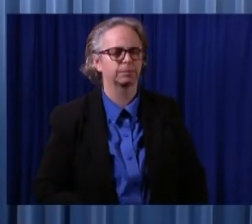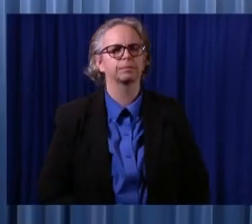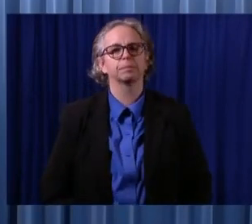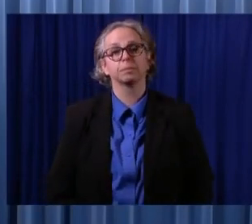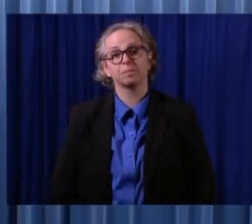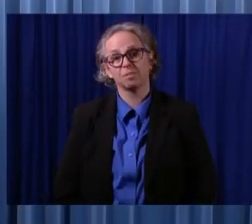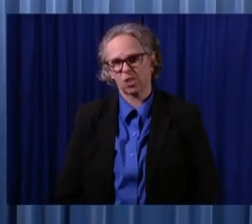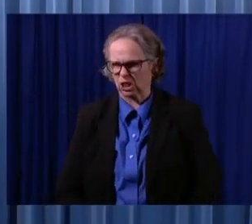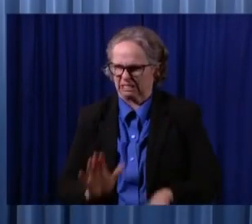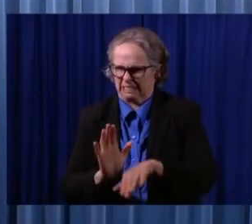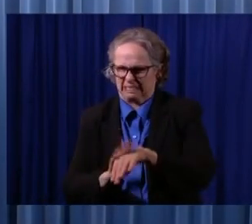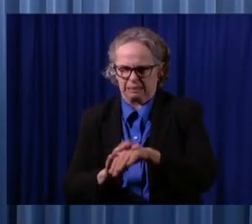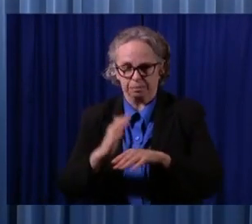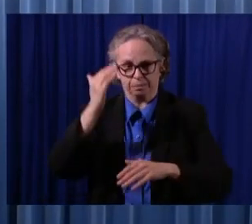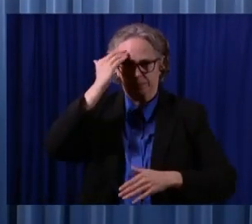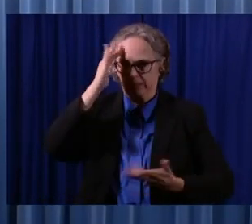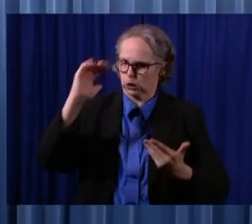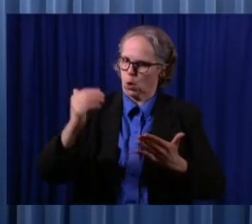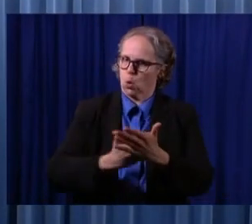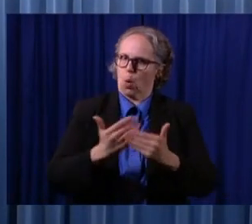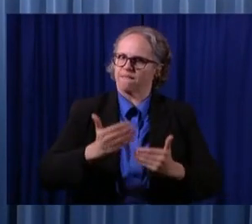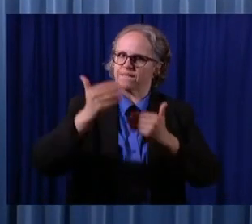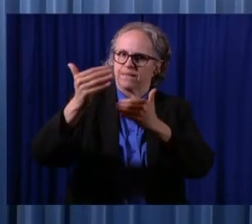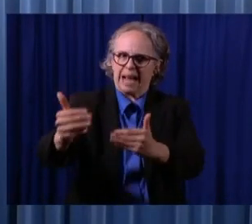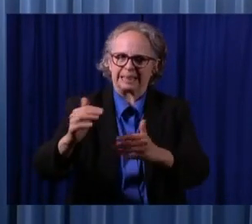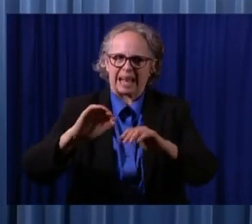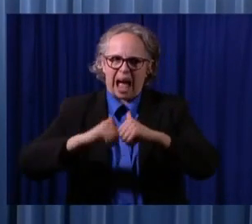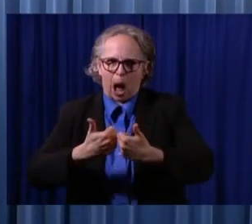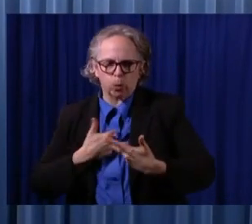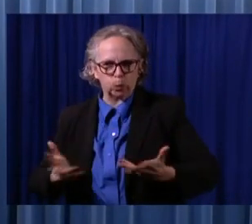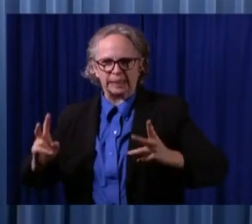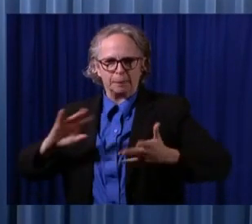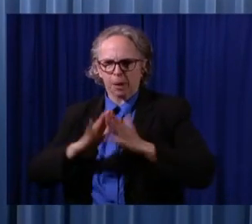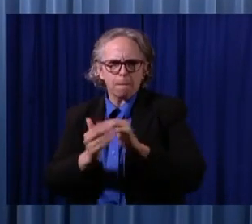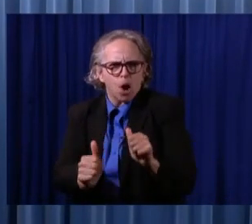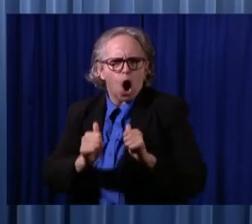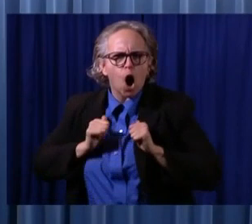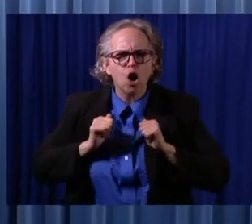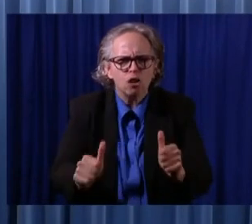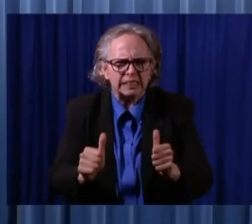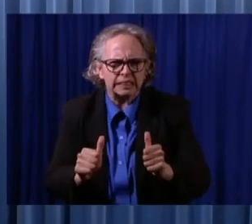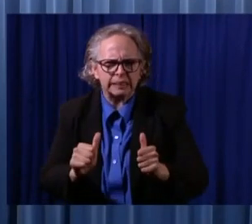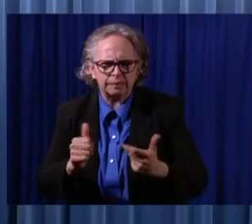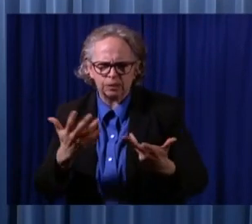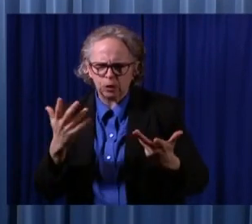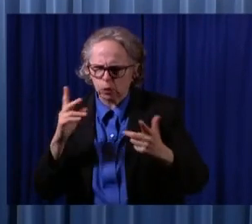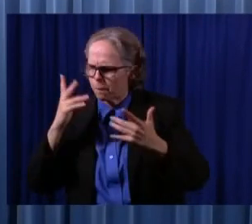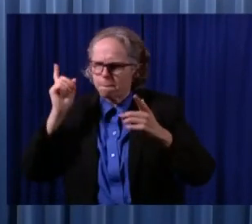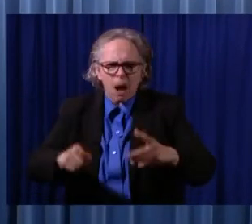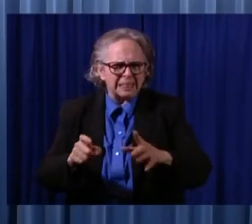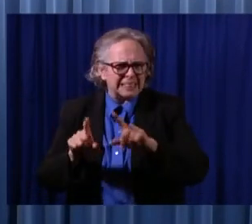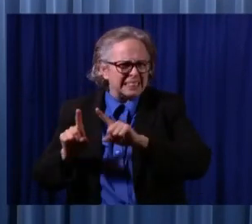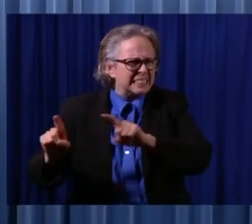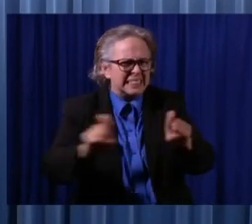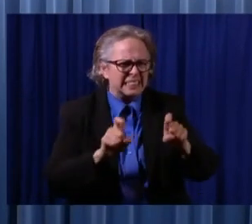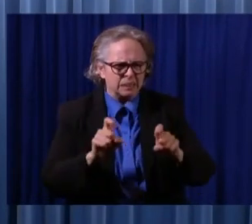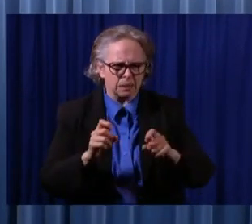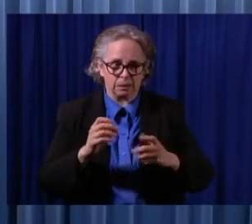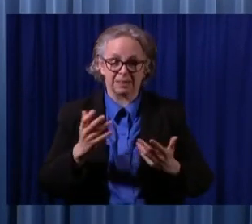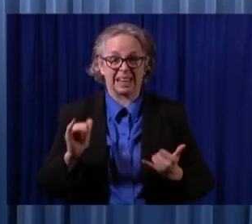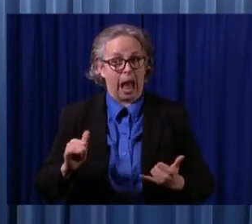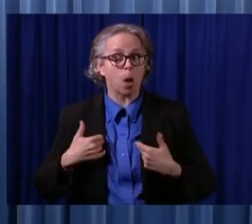phase where, to be aggressive, we have to test more. We now have the capability of testing more.